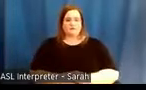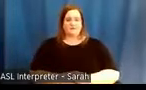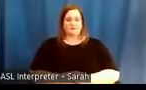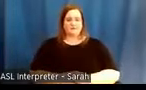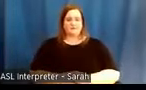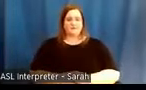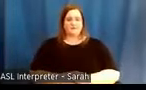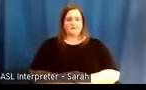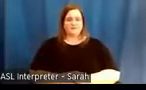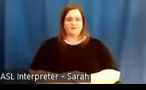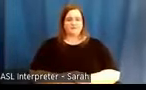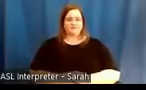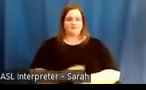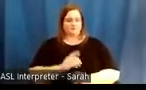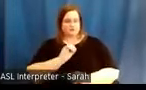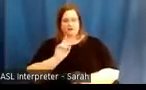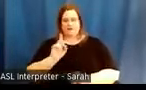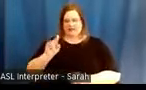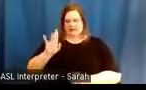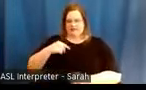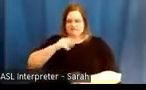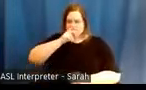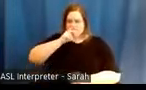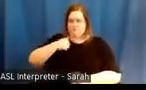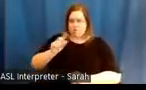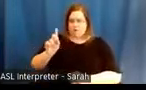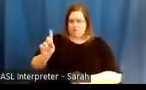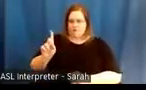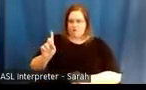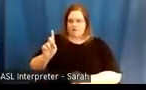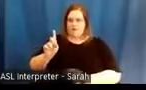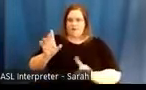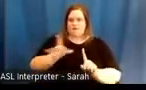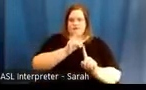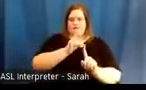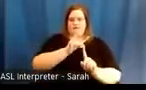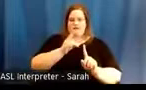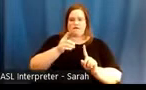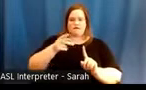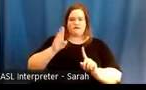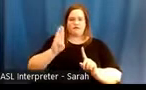Just one moment. This is Nick while I pin Brooke.